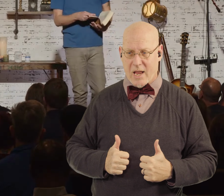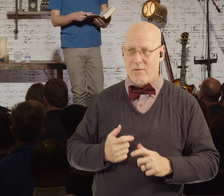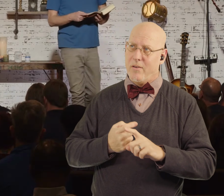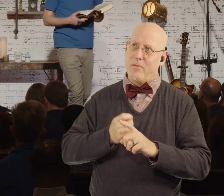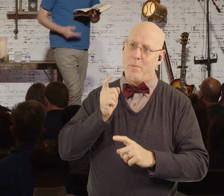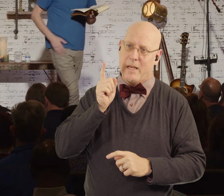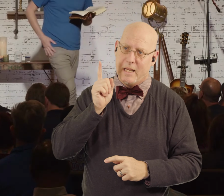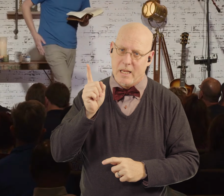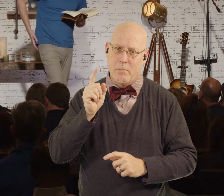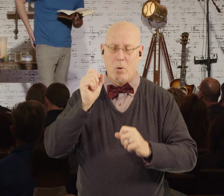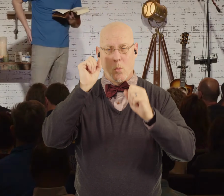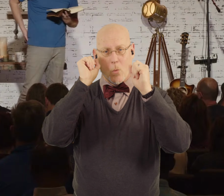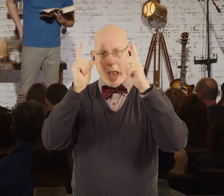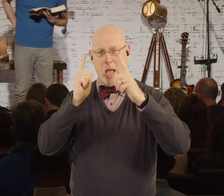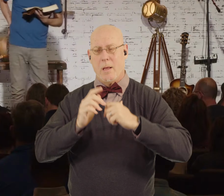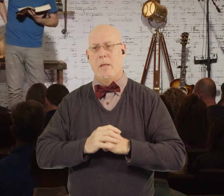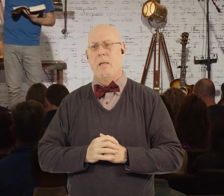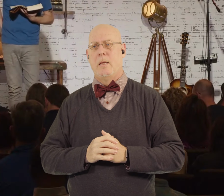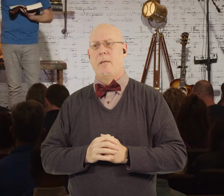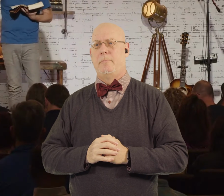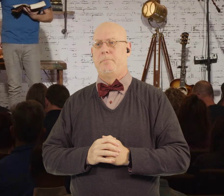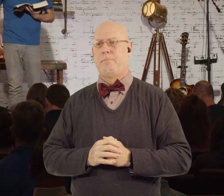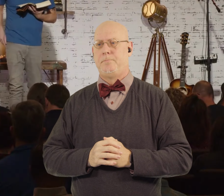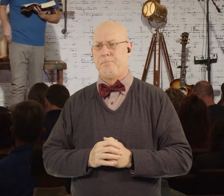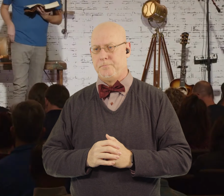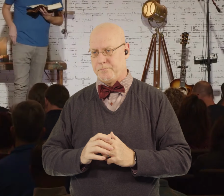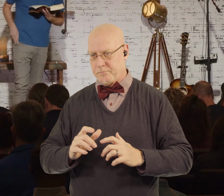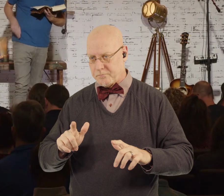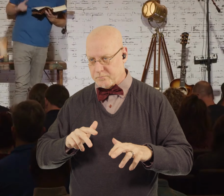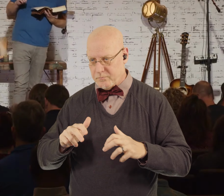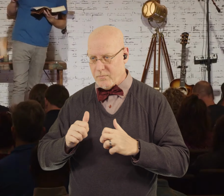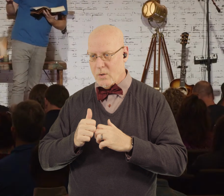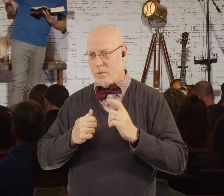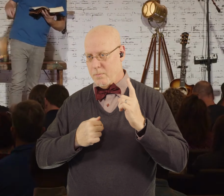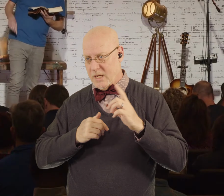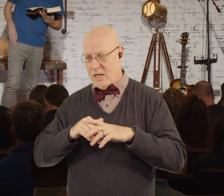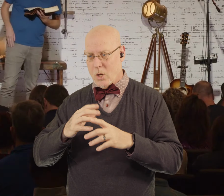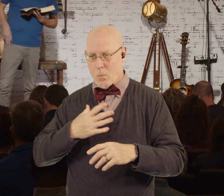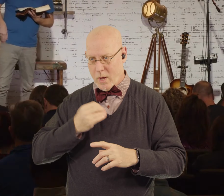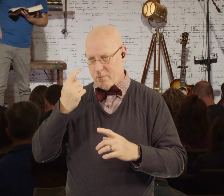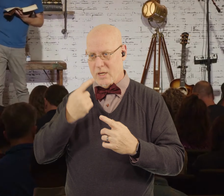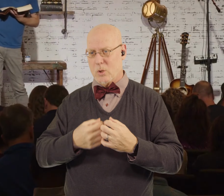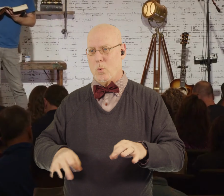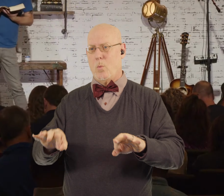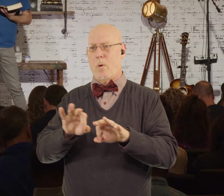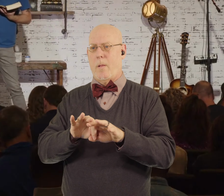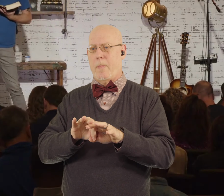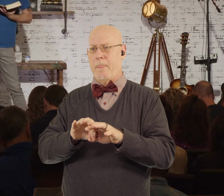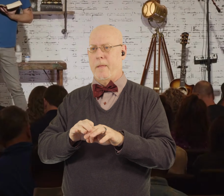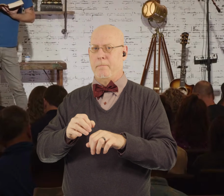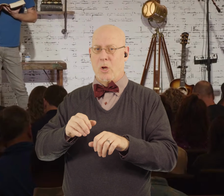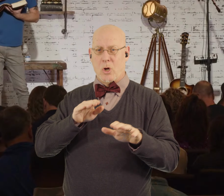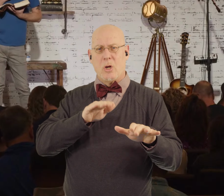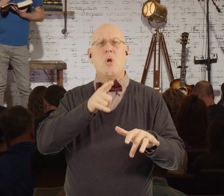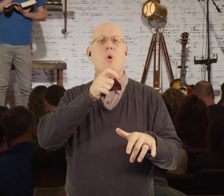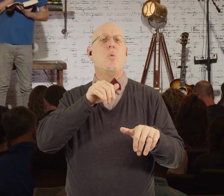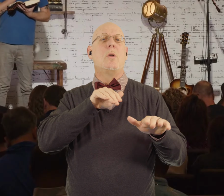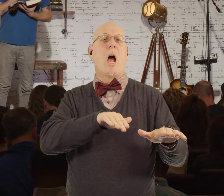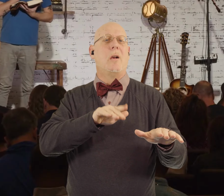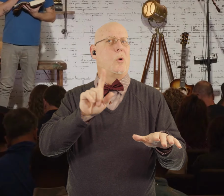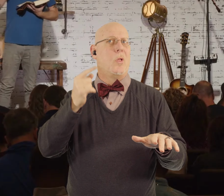Life, even the life here comes from him. And so we wake up, and they will walk with me in white, for they're worthy. The